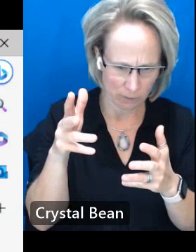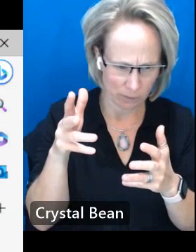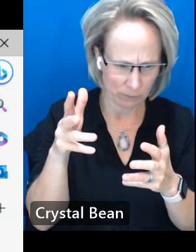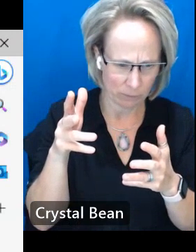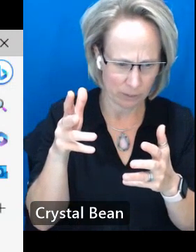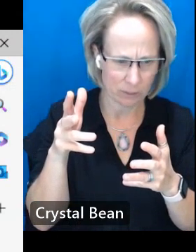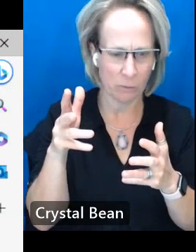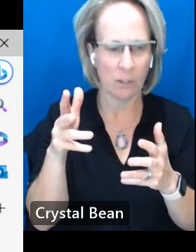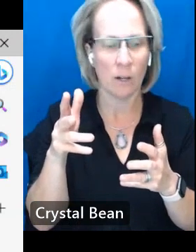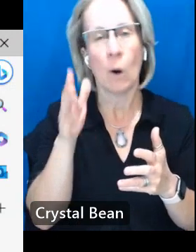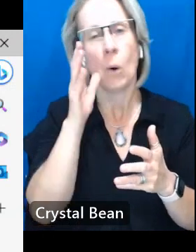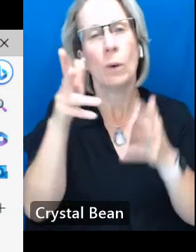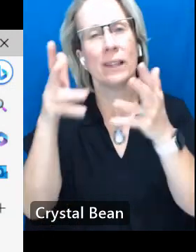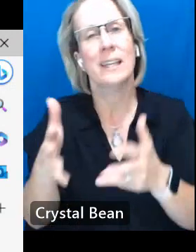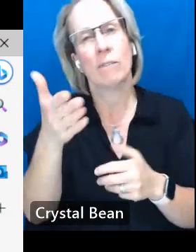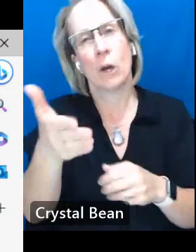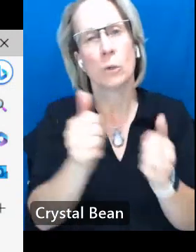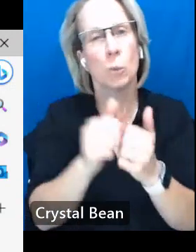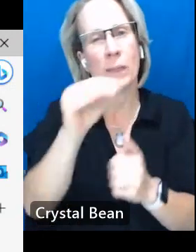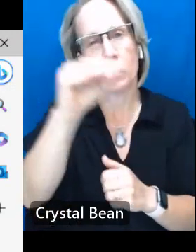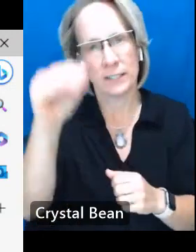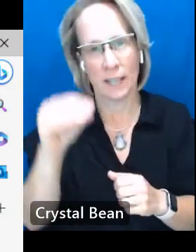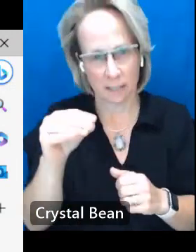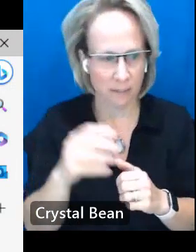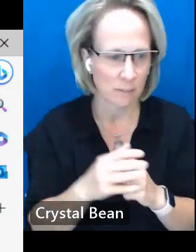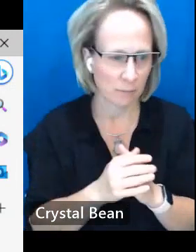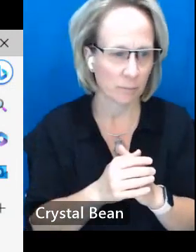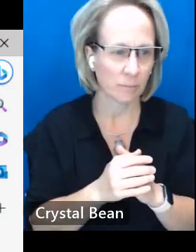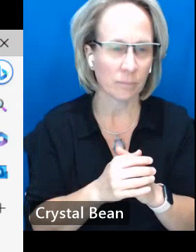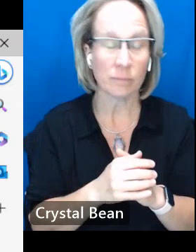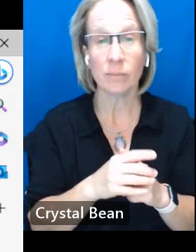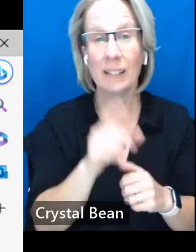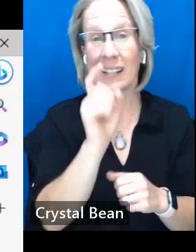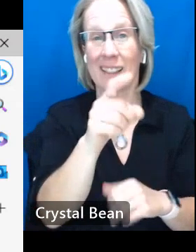And then, so I've got all my info here. So I'm going to click on search.